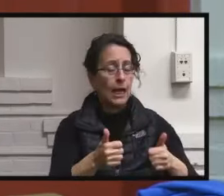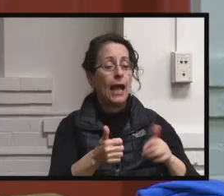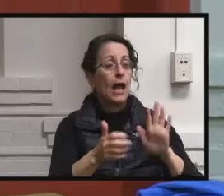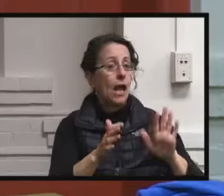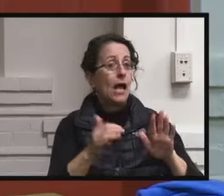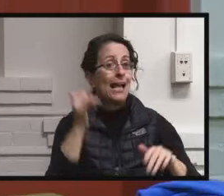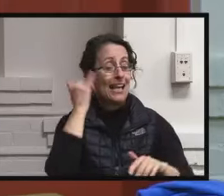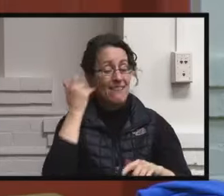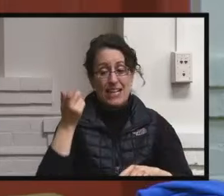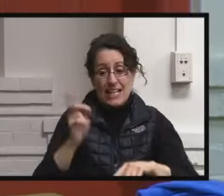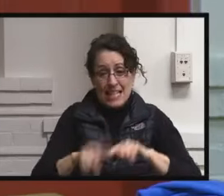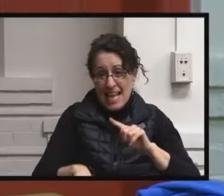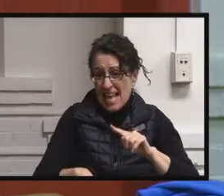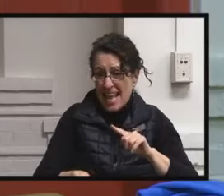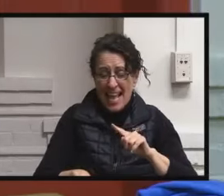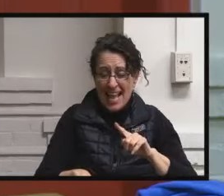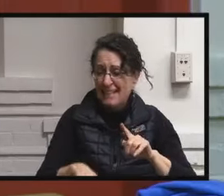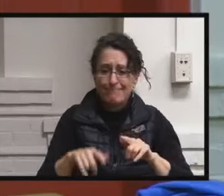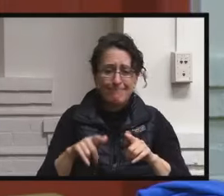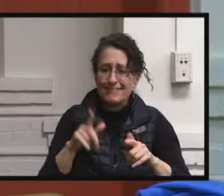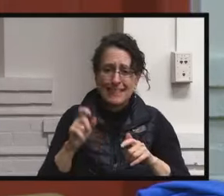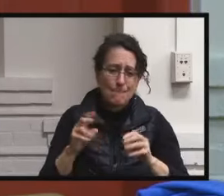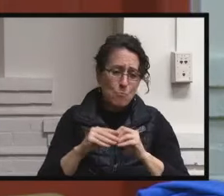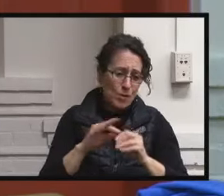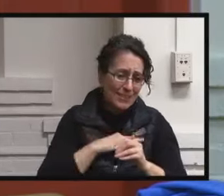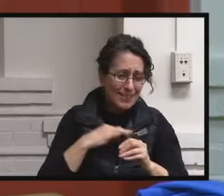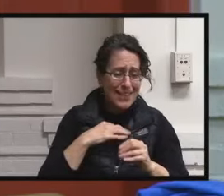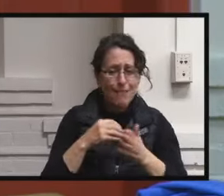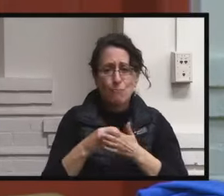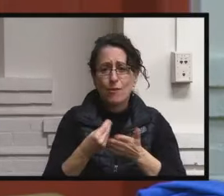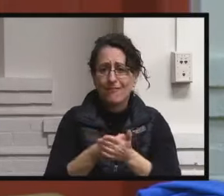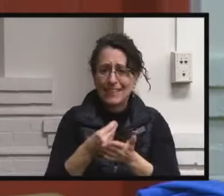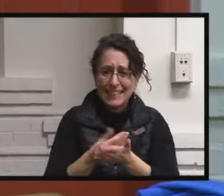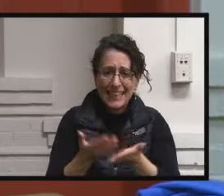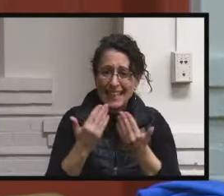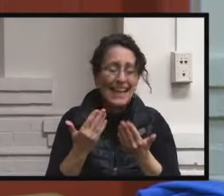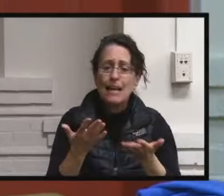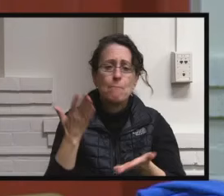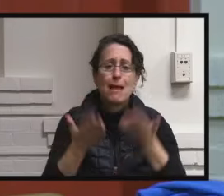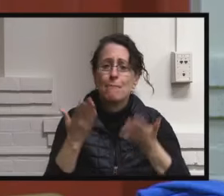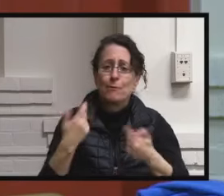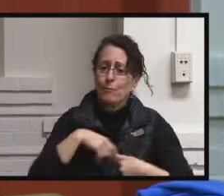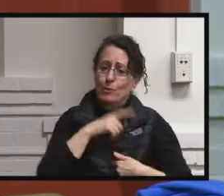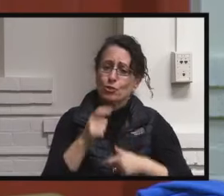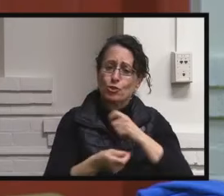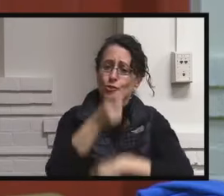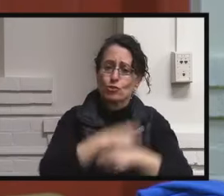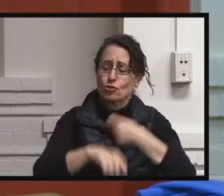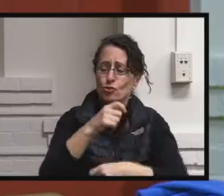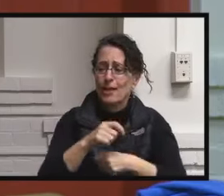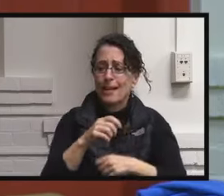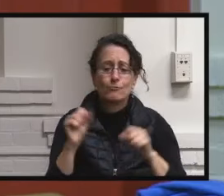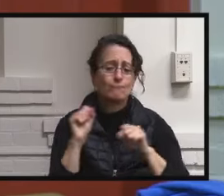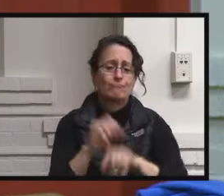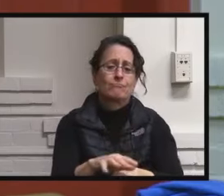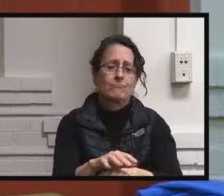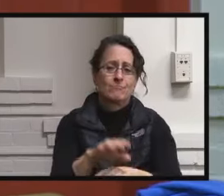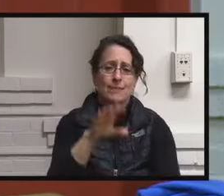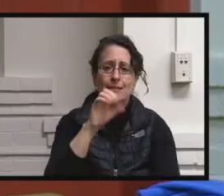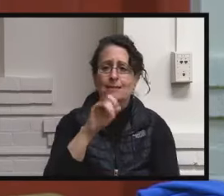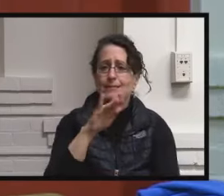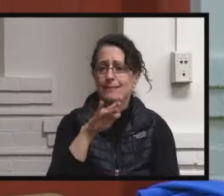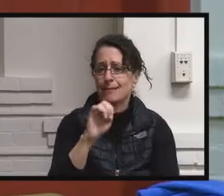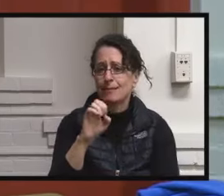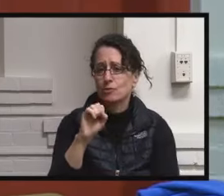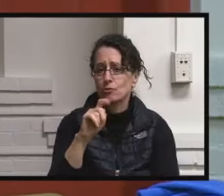levels, then I would say that we should be taking a hard look at whether we go to single stream, not waiting for 2017